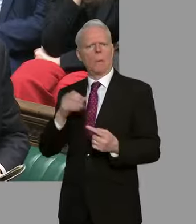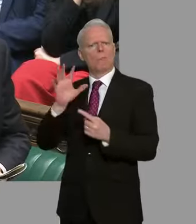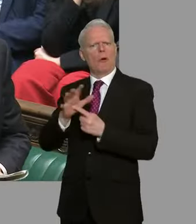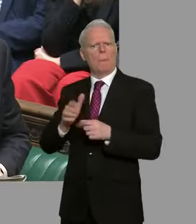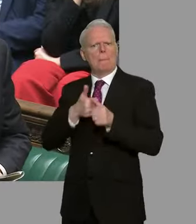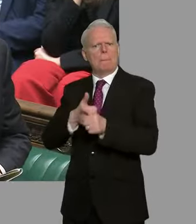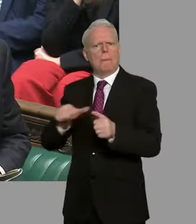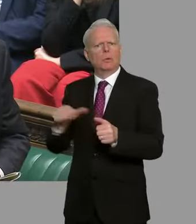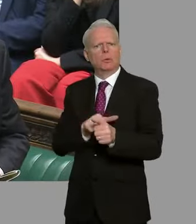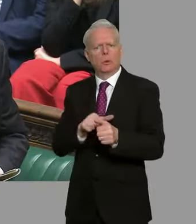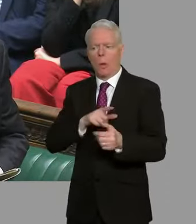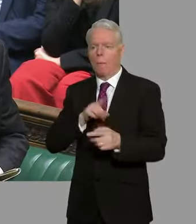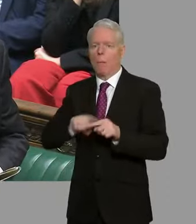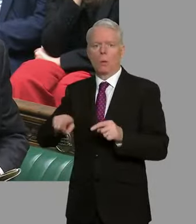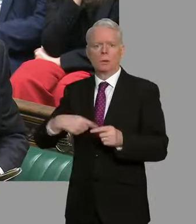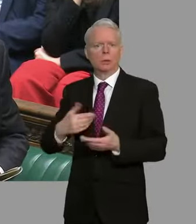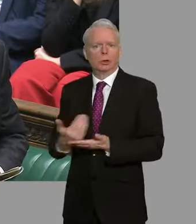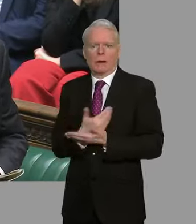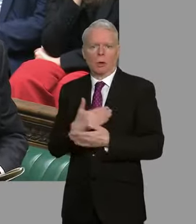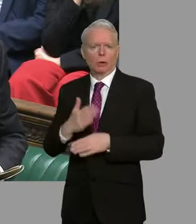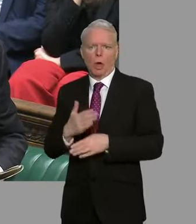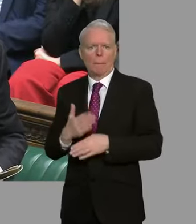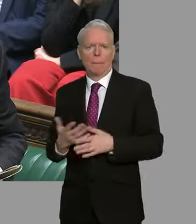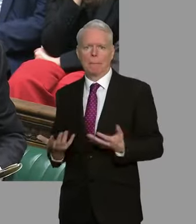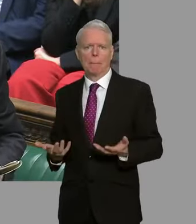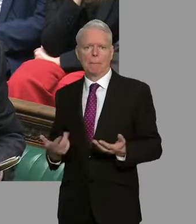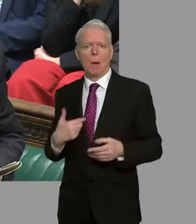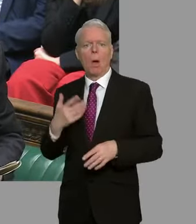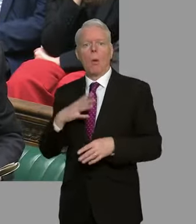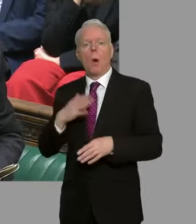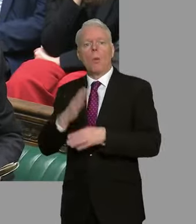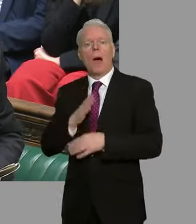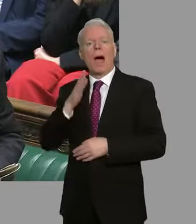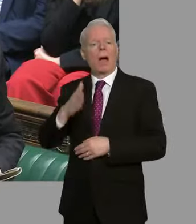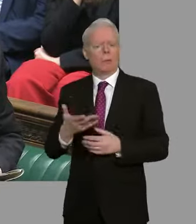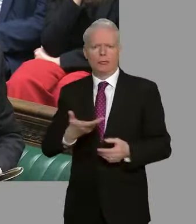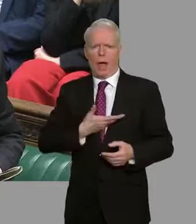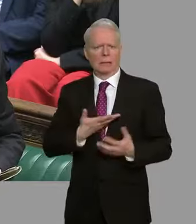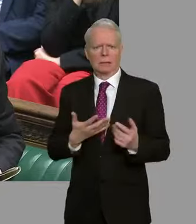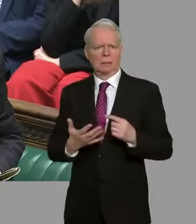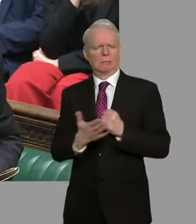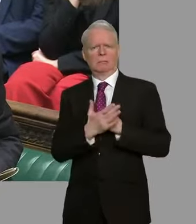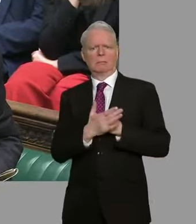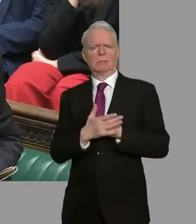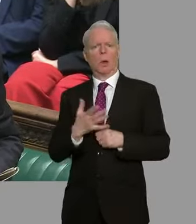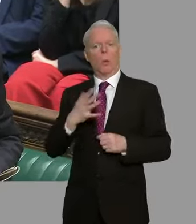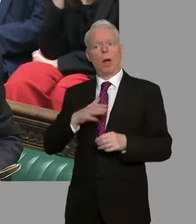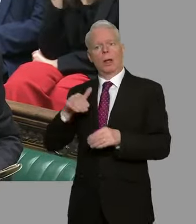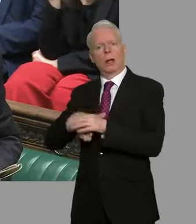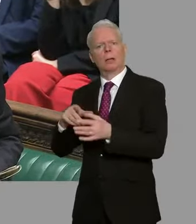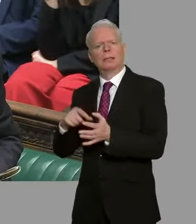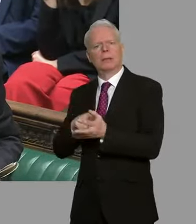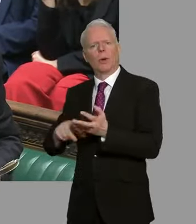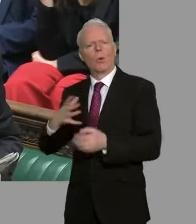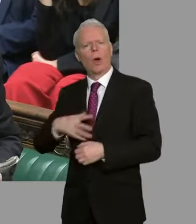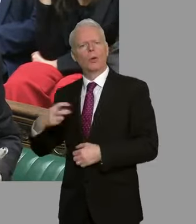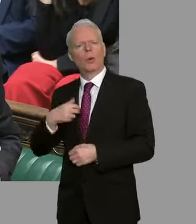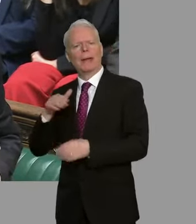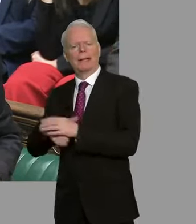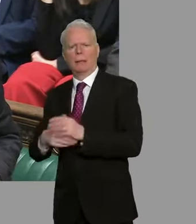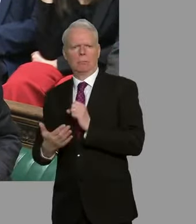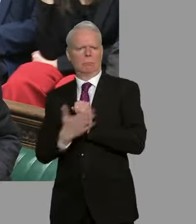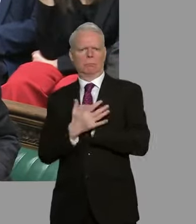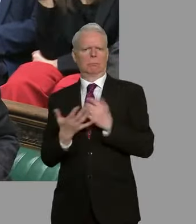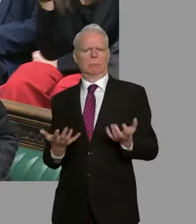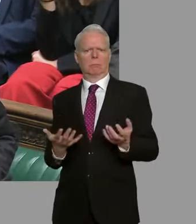me that having a single status of worker will help end such abusive practices, give workers